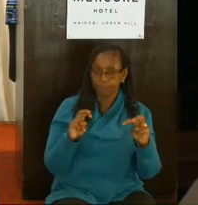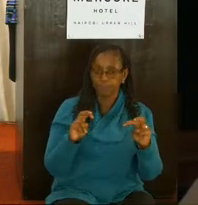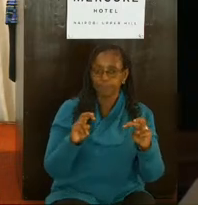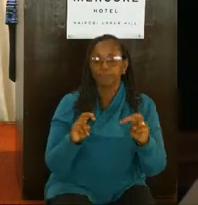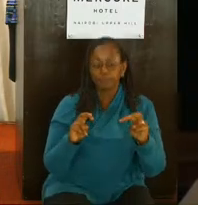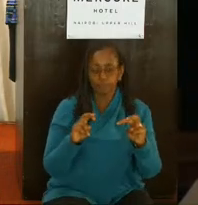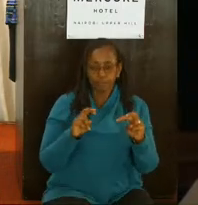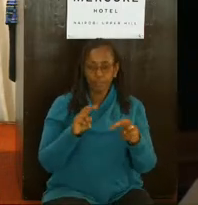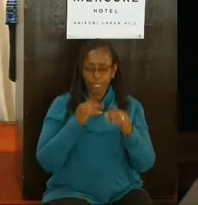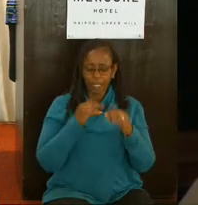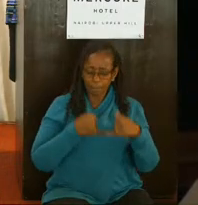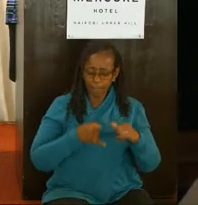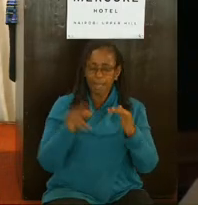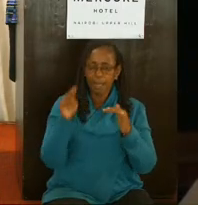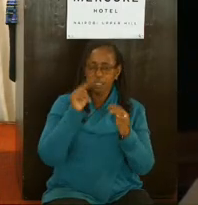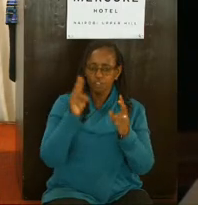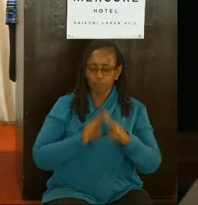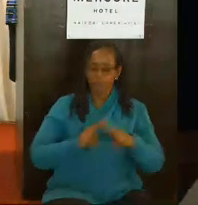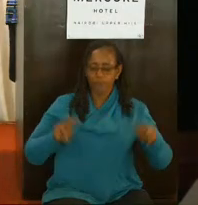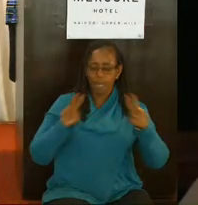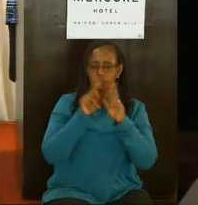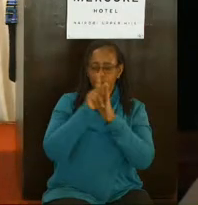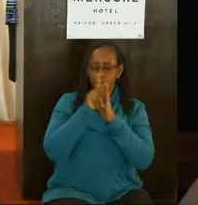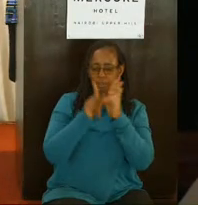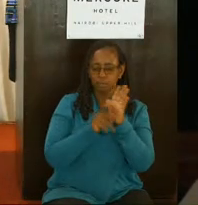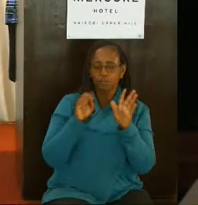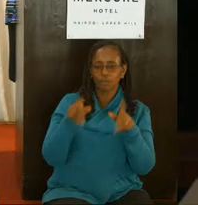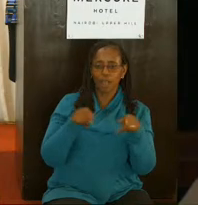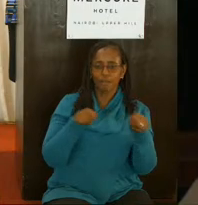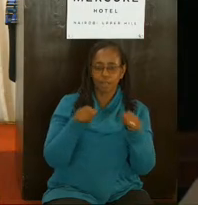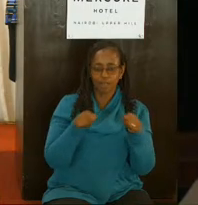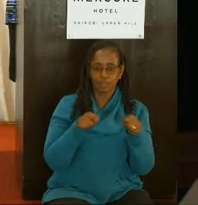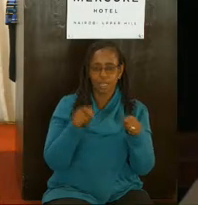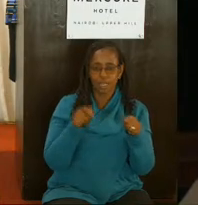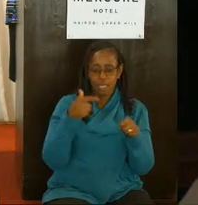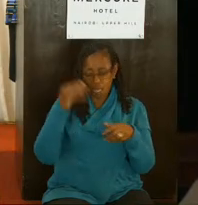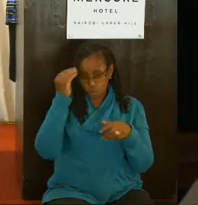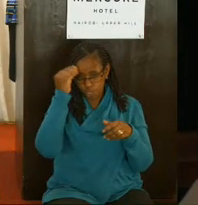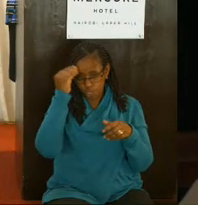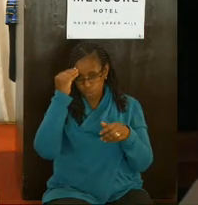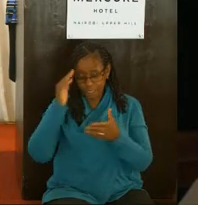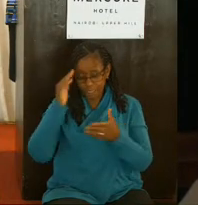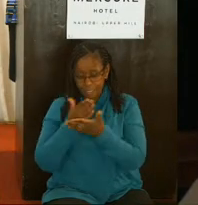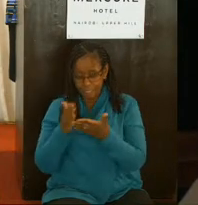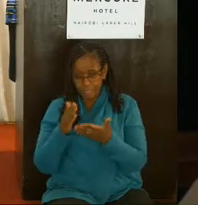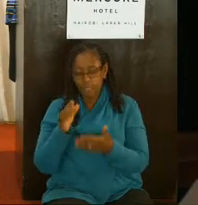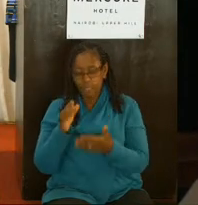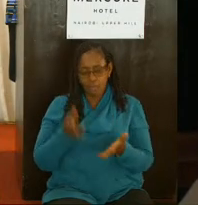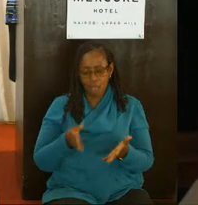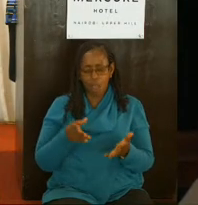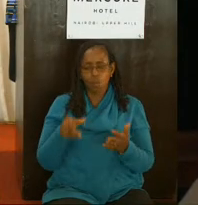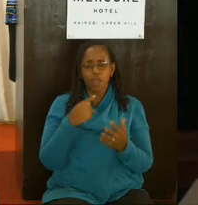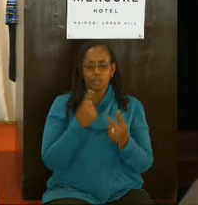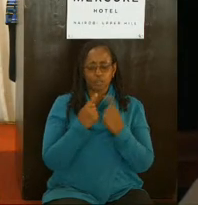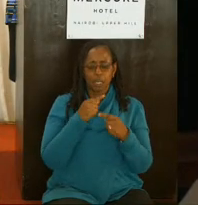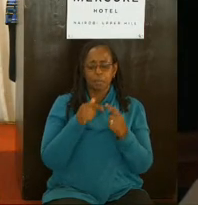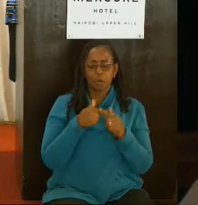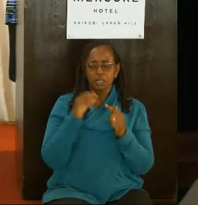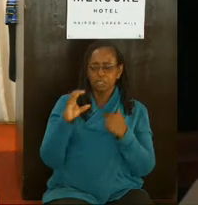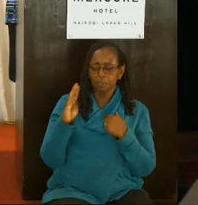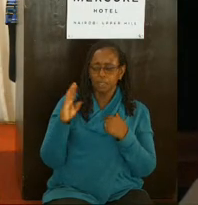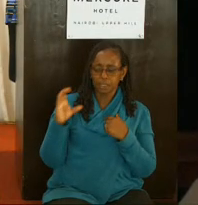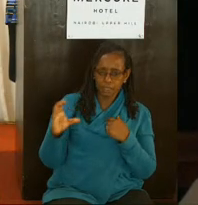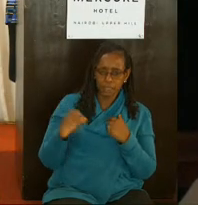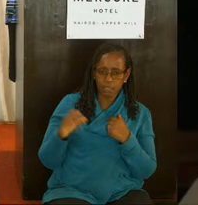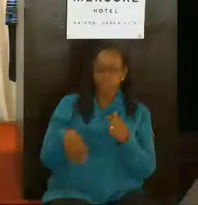implementation of the national values and principles of governance into the education sector you know we are now talking about CBC we now